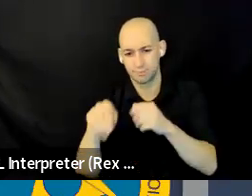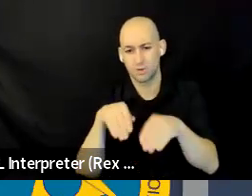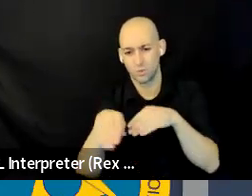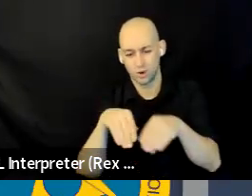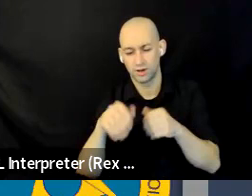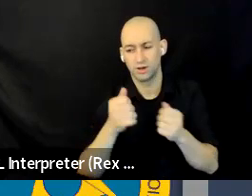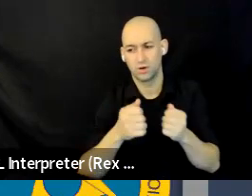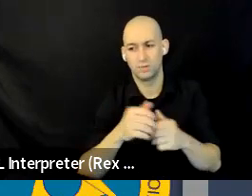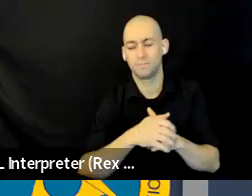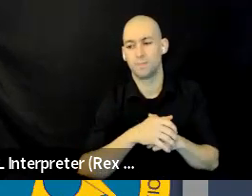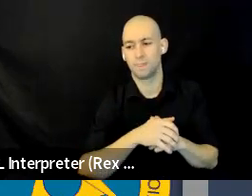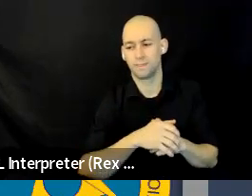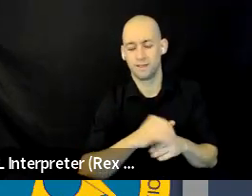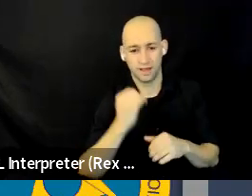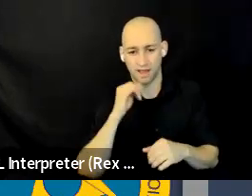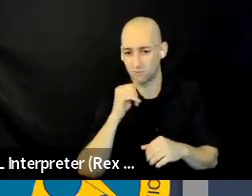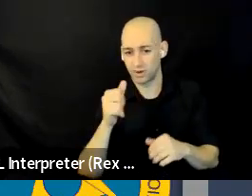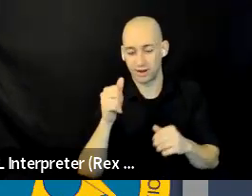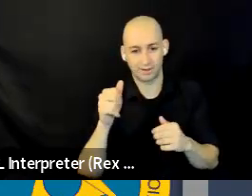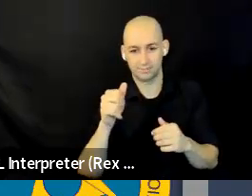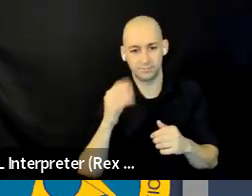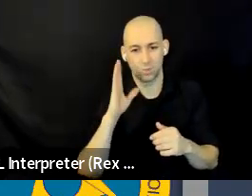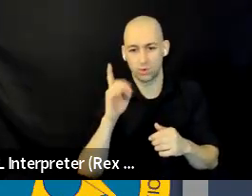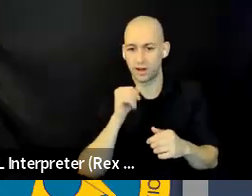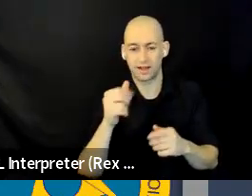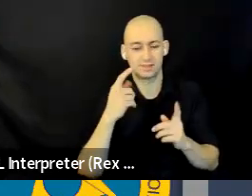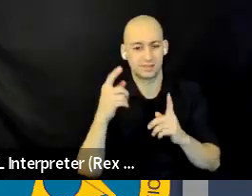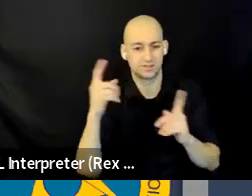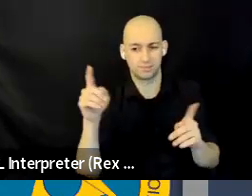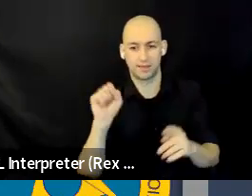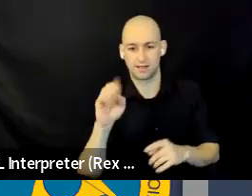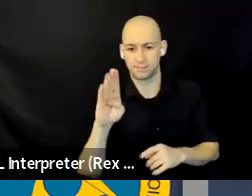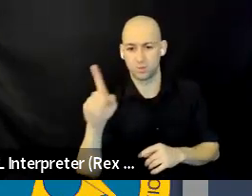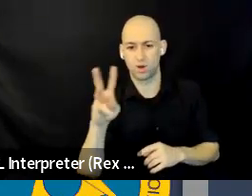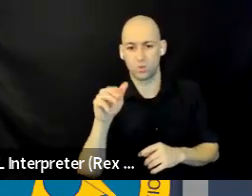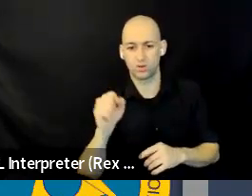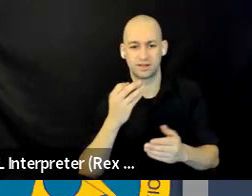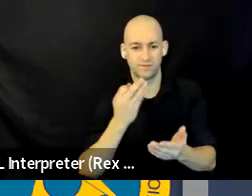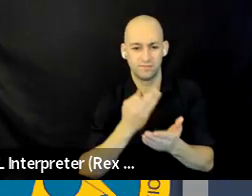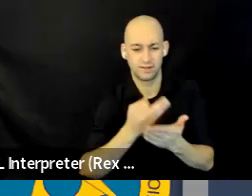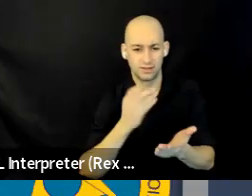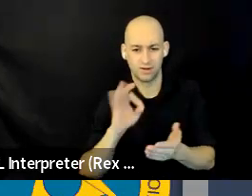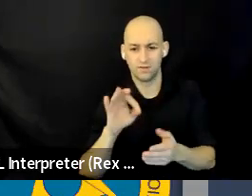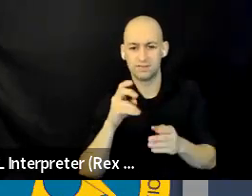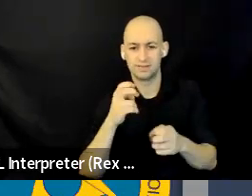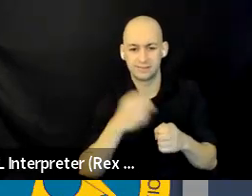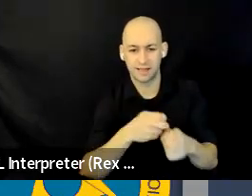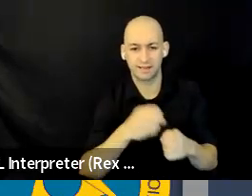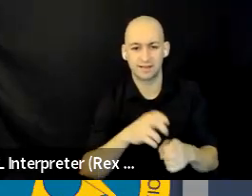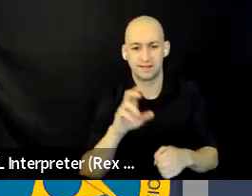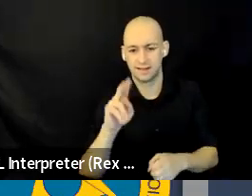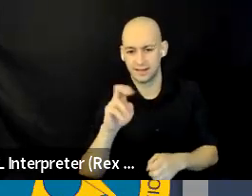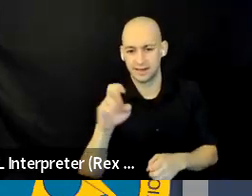not have been successful. So SB1 was really a factor of a solid needs assessment. I'm excited about